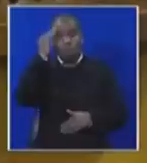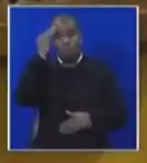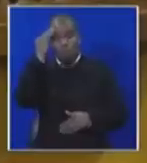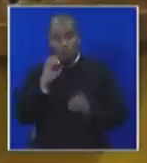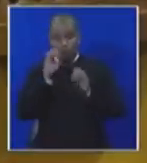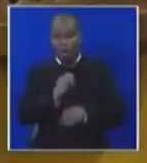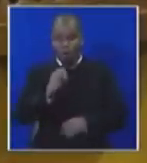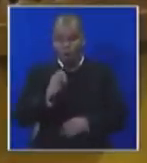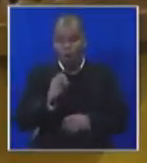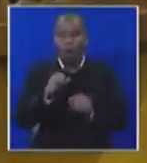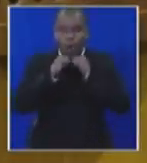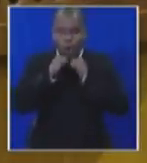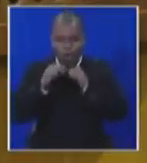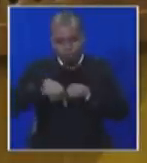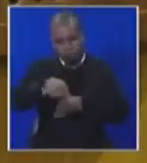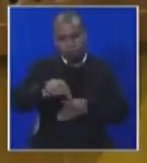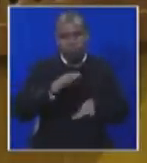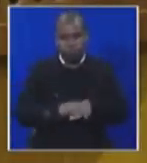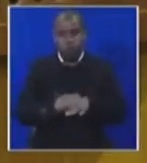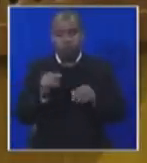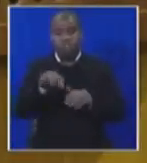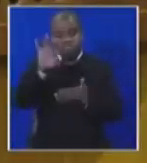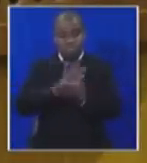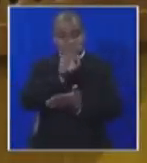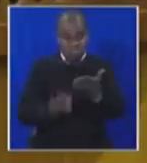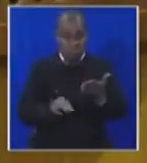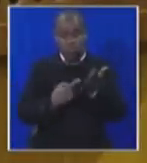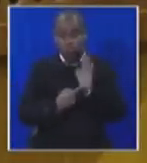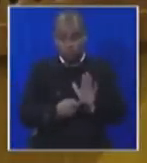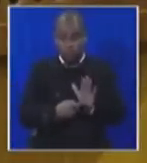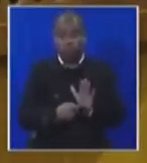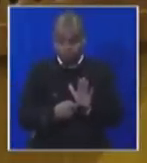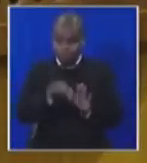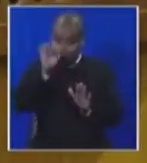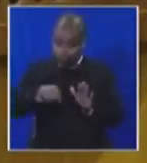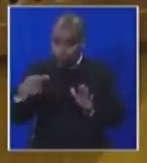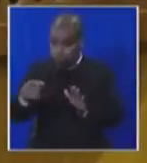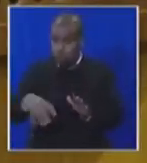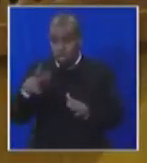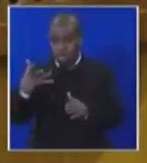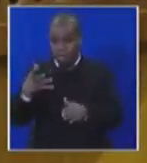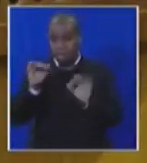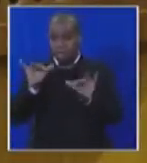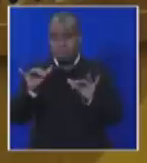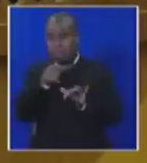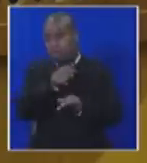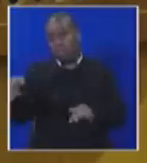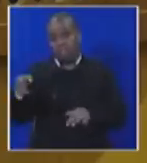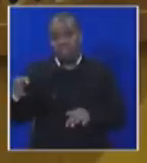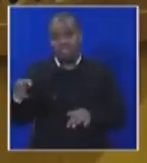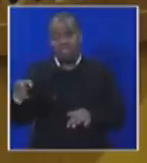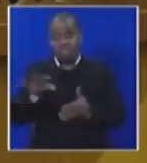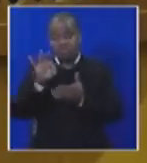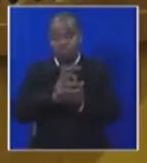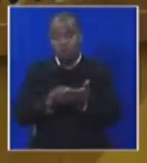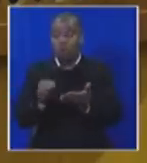the elections will toll the end of your presidency. You ironically declared that some people don't understand politics and that they